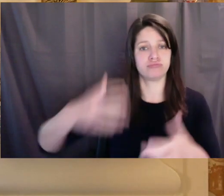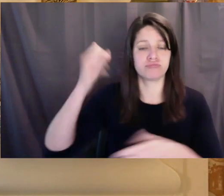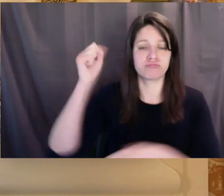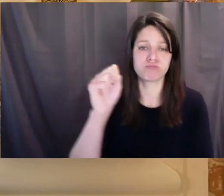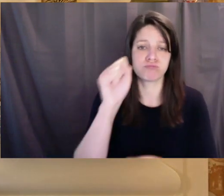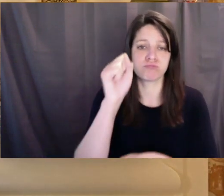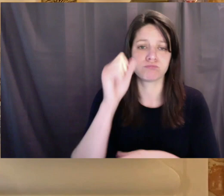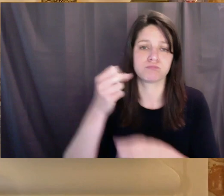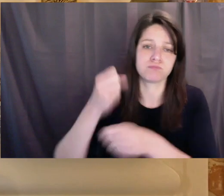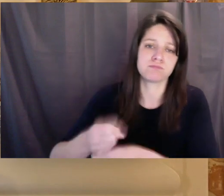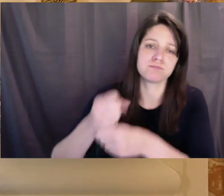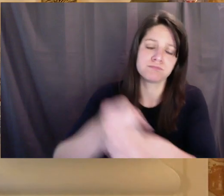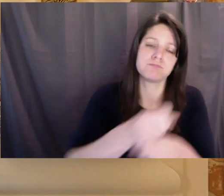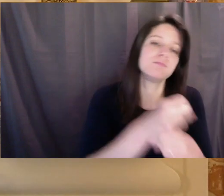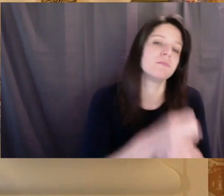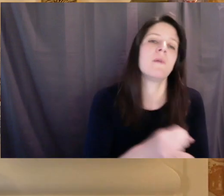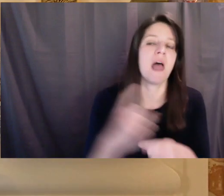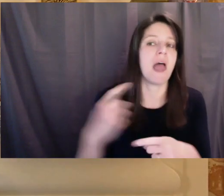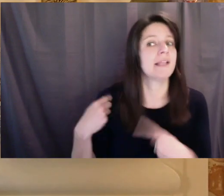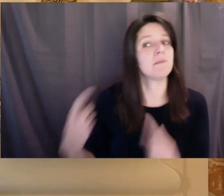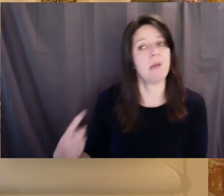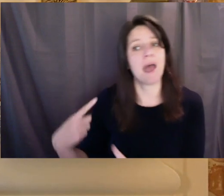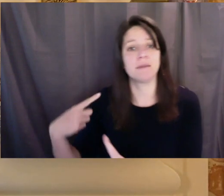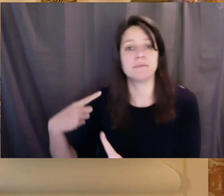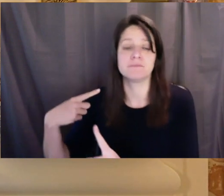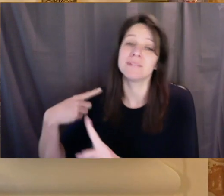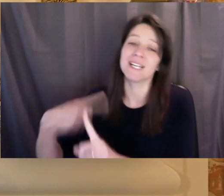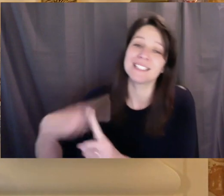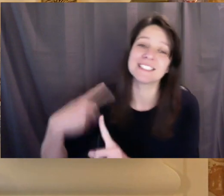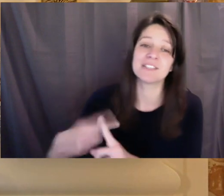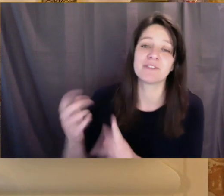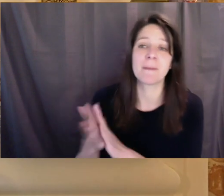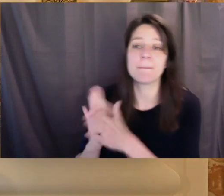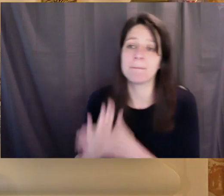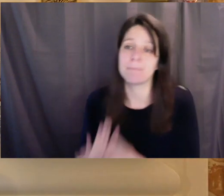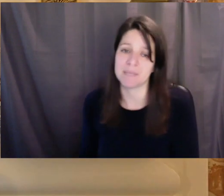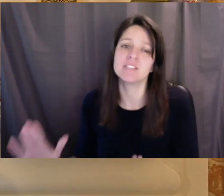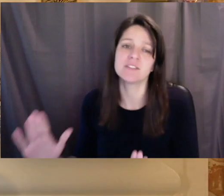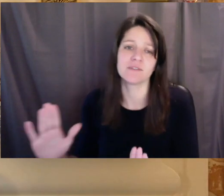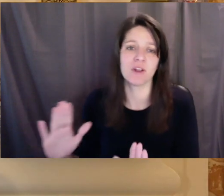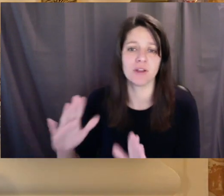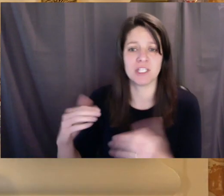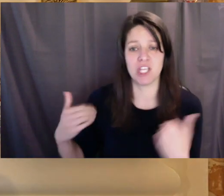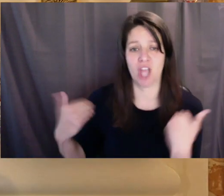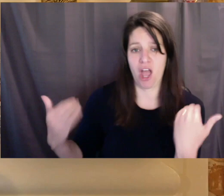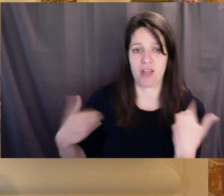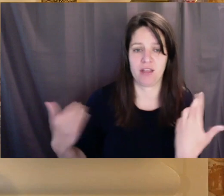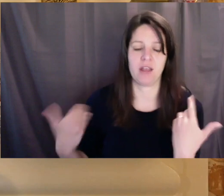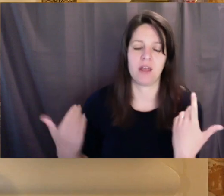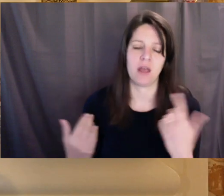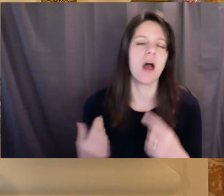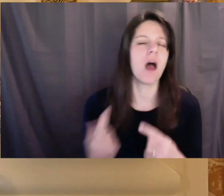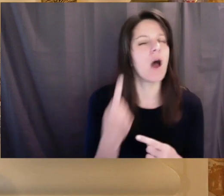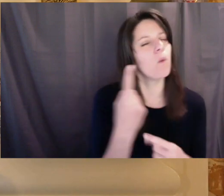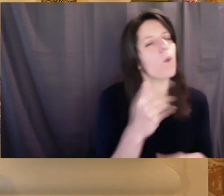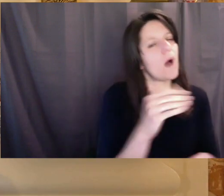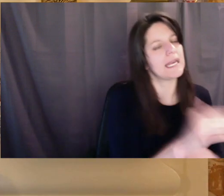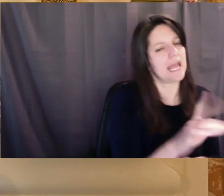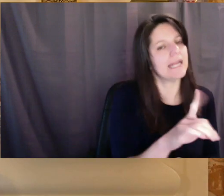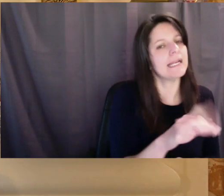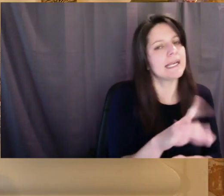been overwhelmingly peaceful and young and respectful. And there was one night of opportunistic violence